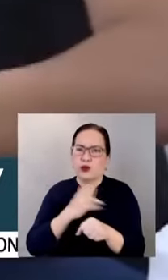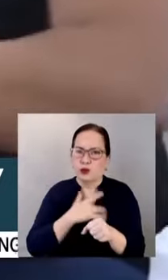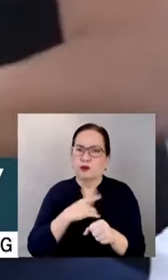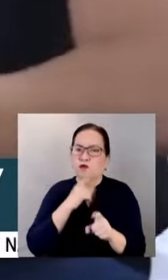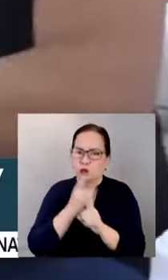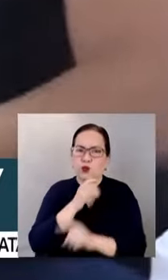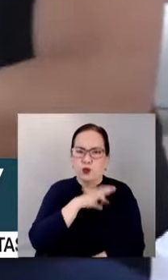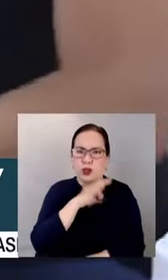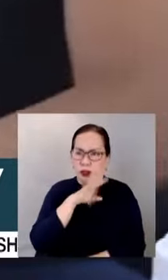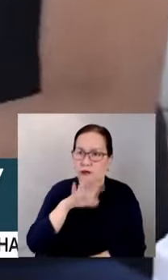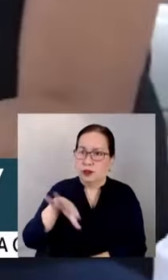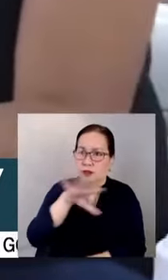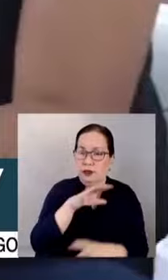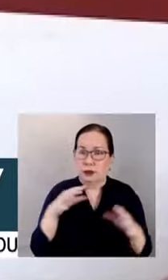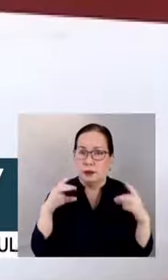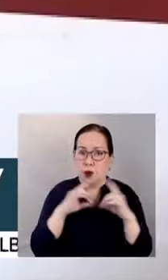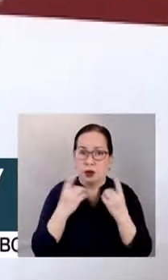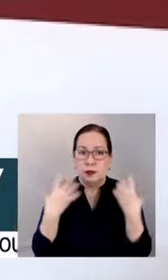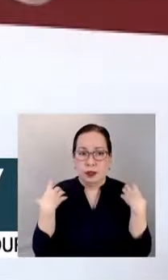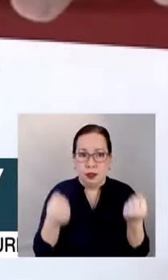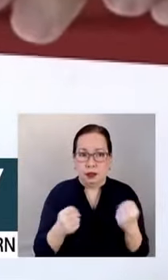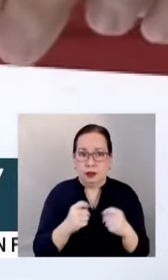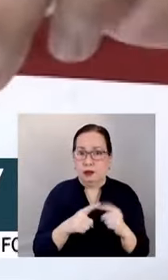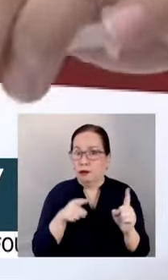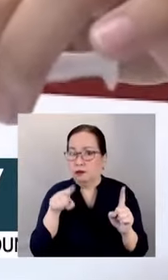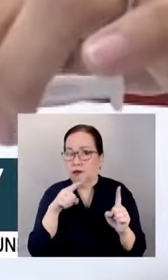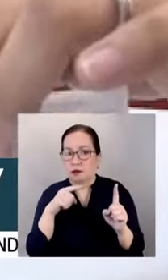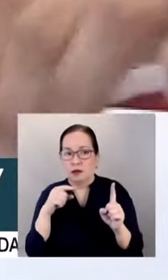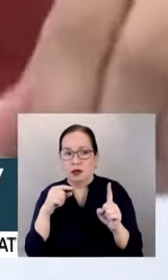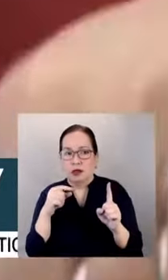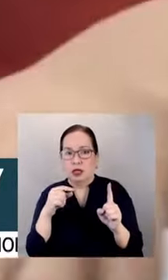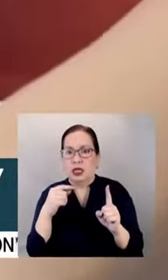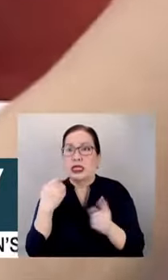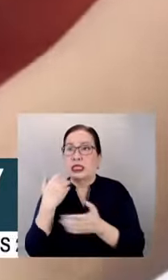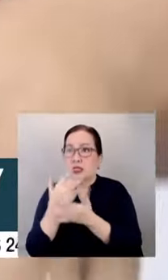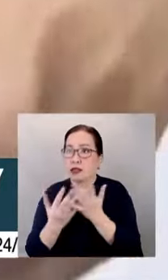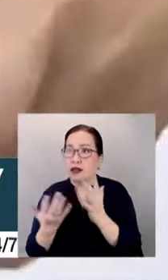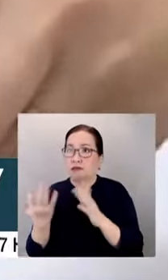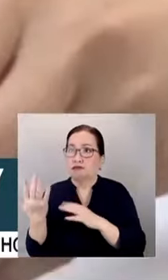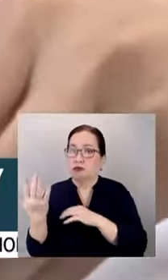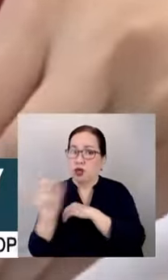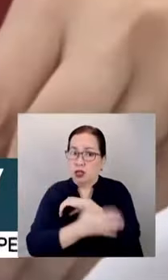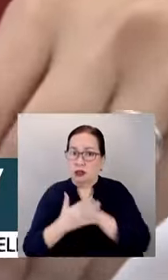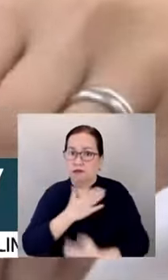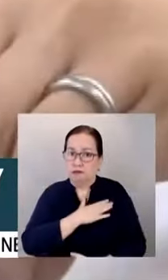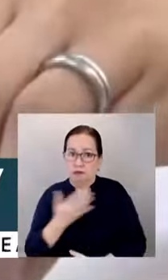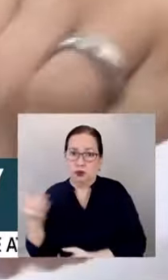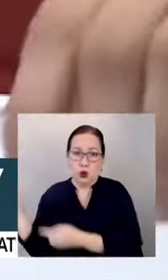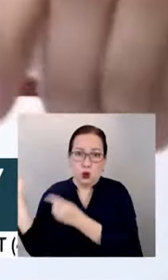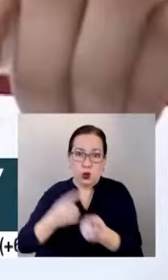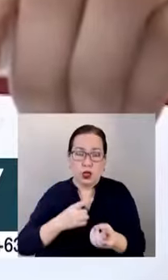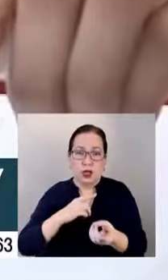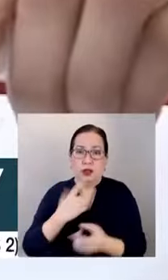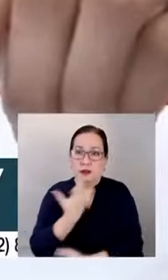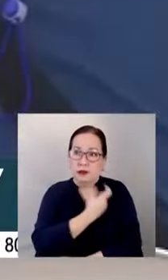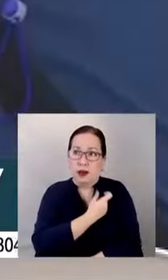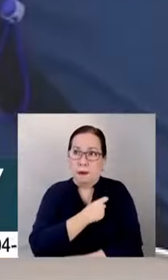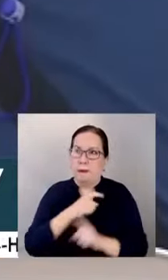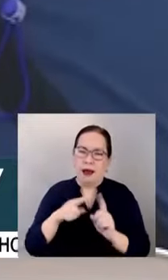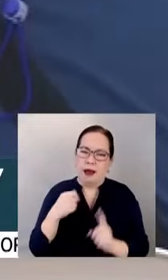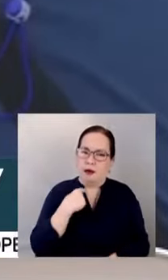The agency declined to name the countries that have signified their intention to donate bivalent vaccines to the Philippines as negotiations are